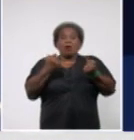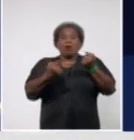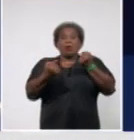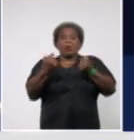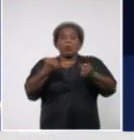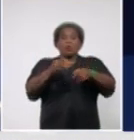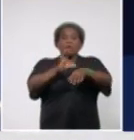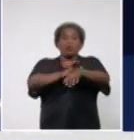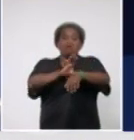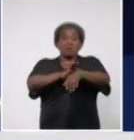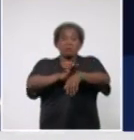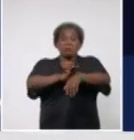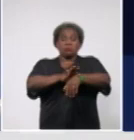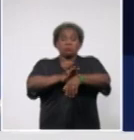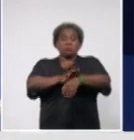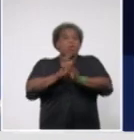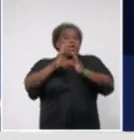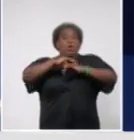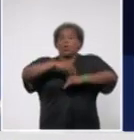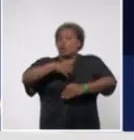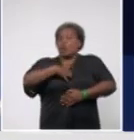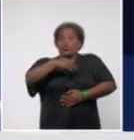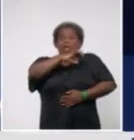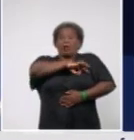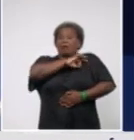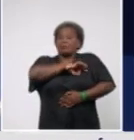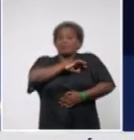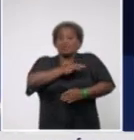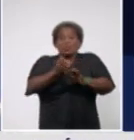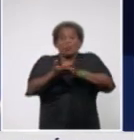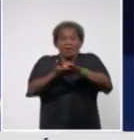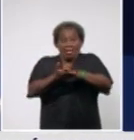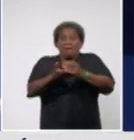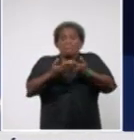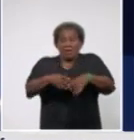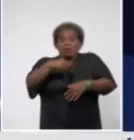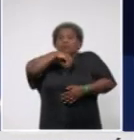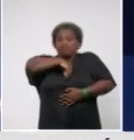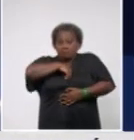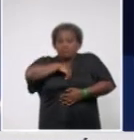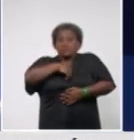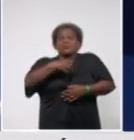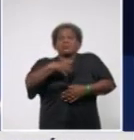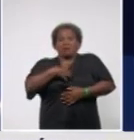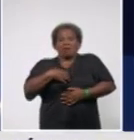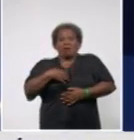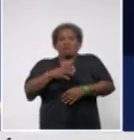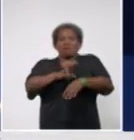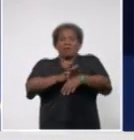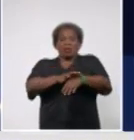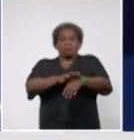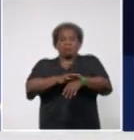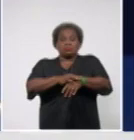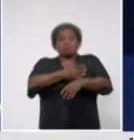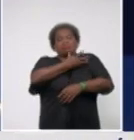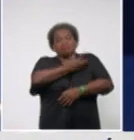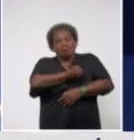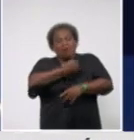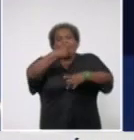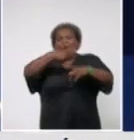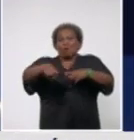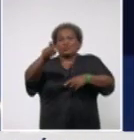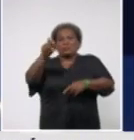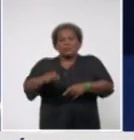Once again, I offer our condolences to the friends and family of the